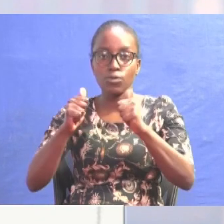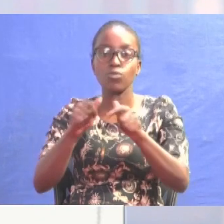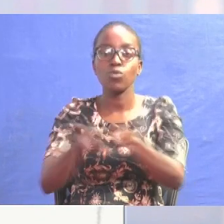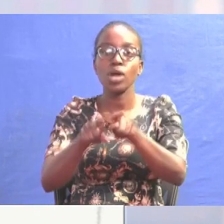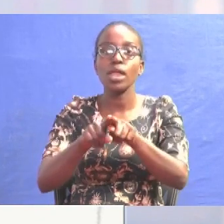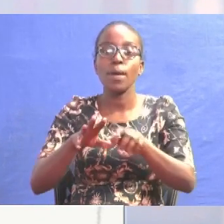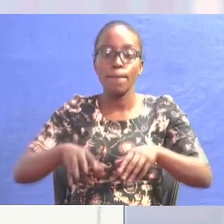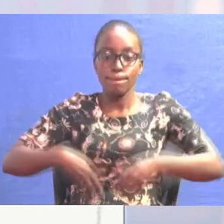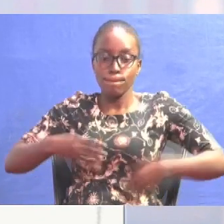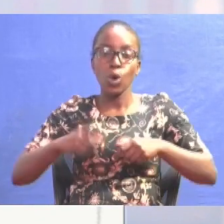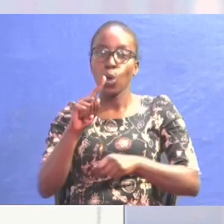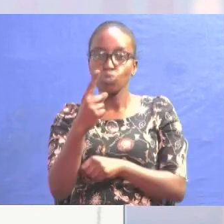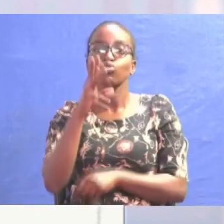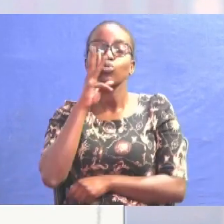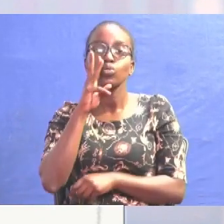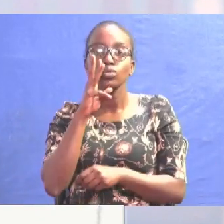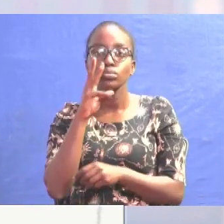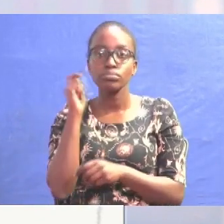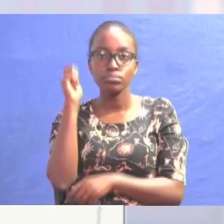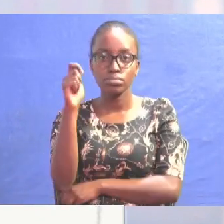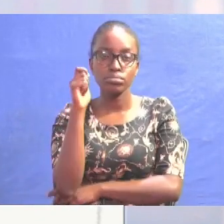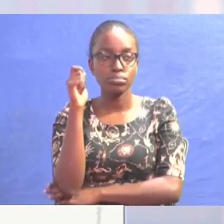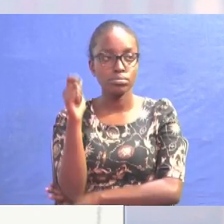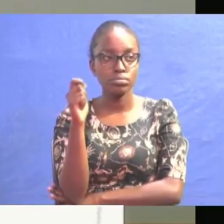of geopolitics?